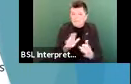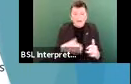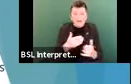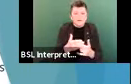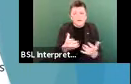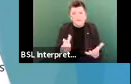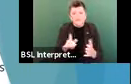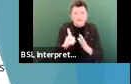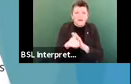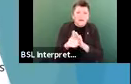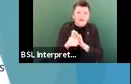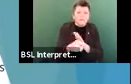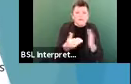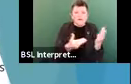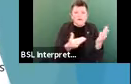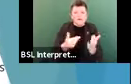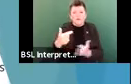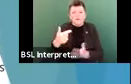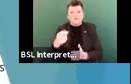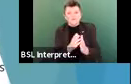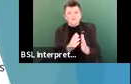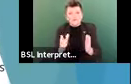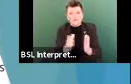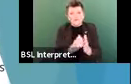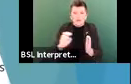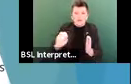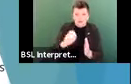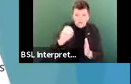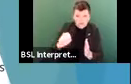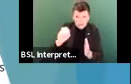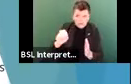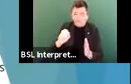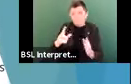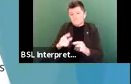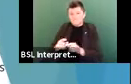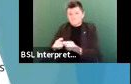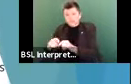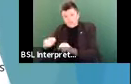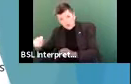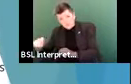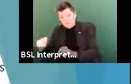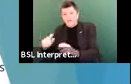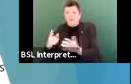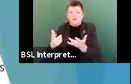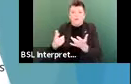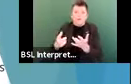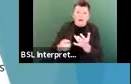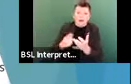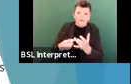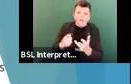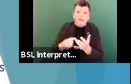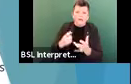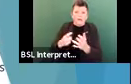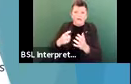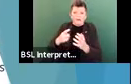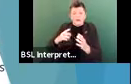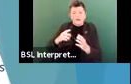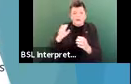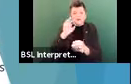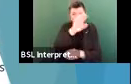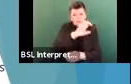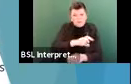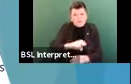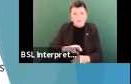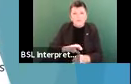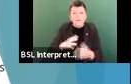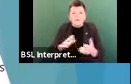1970s, in Europe and elsewhere, Japan and many other countries, we have created a